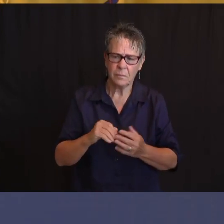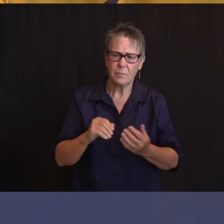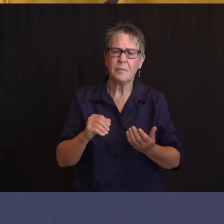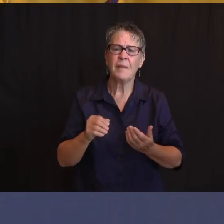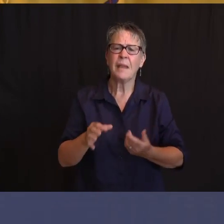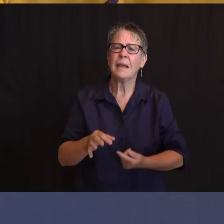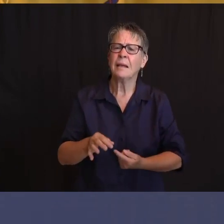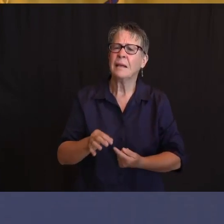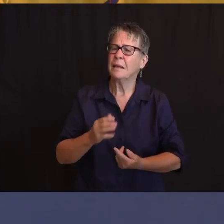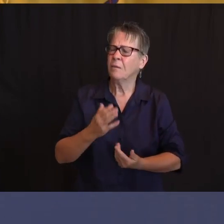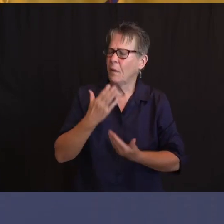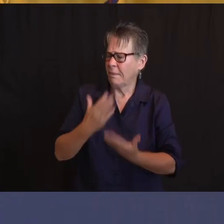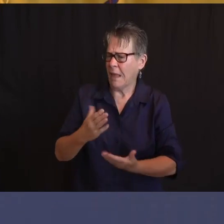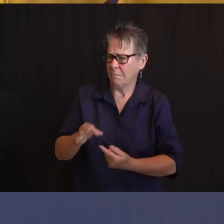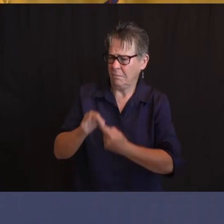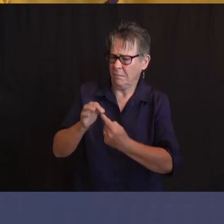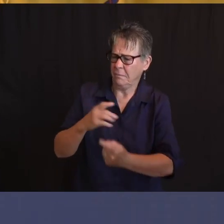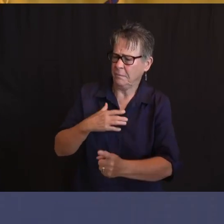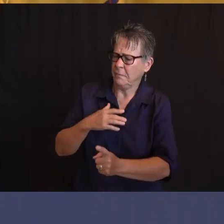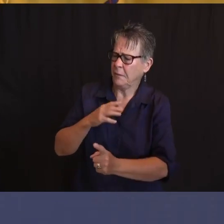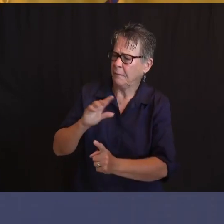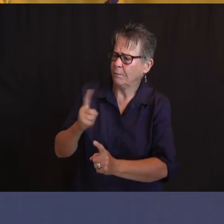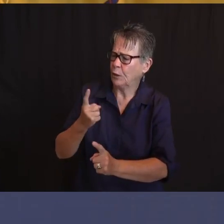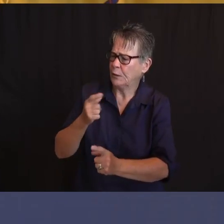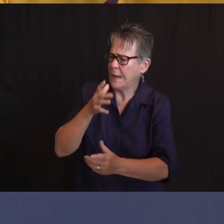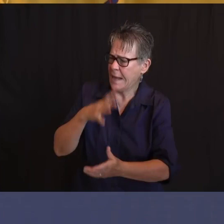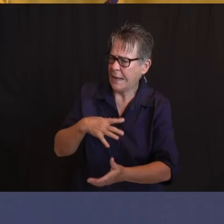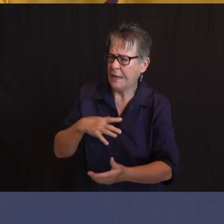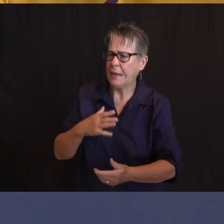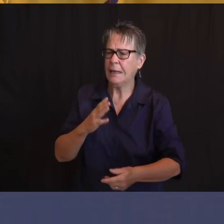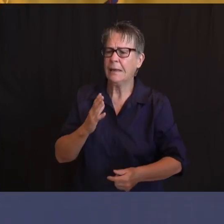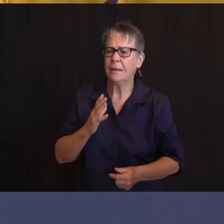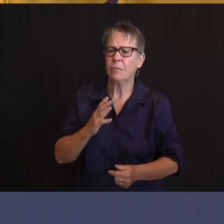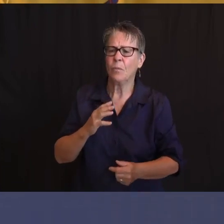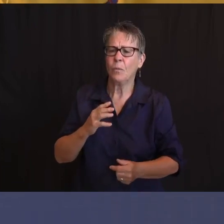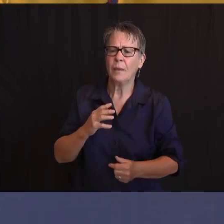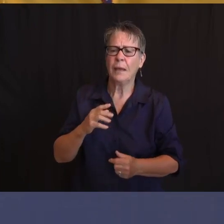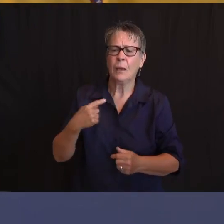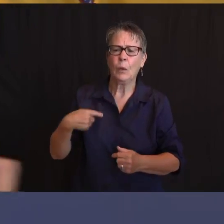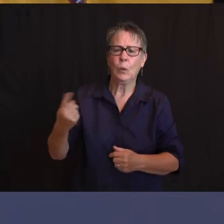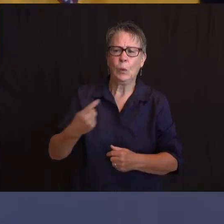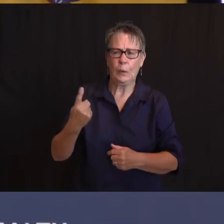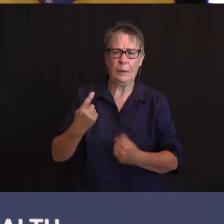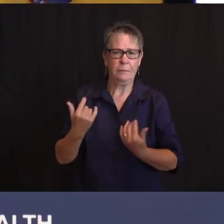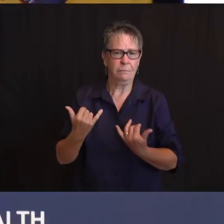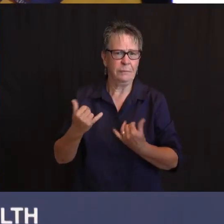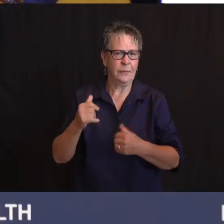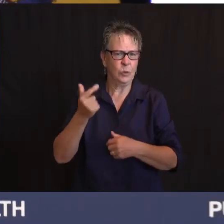anniversary since we were last here in this room together. So, mazel tov. Thank you all, and God bless you all.